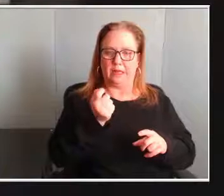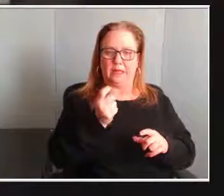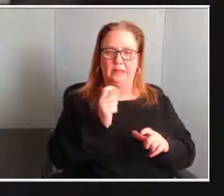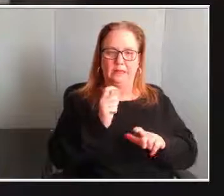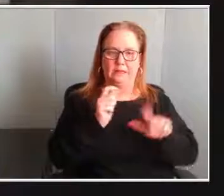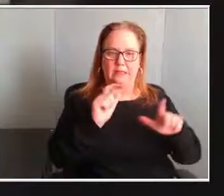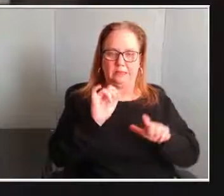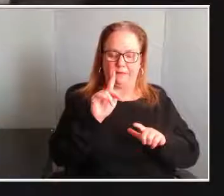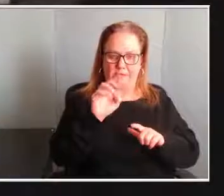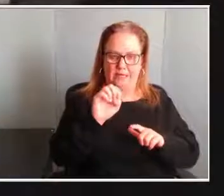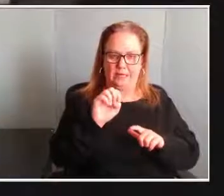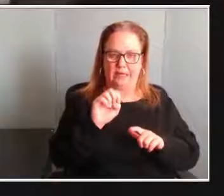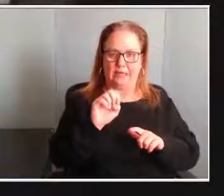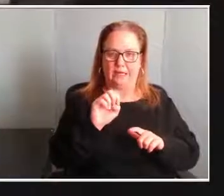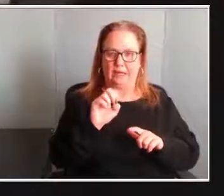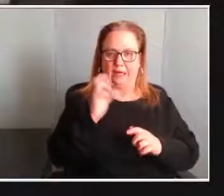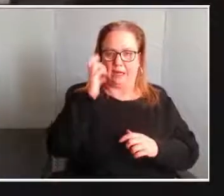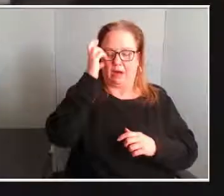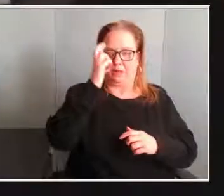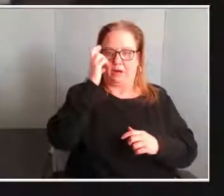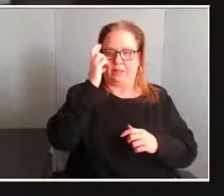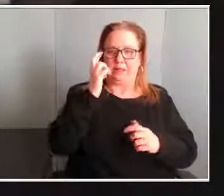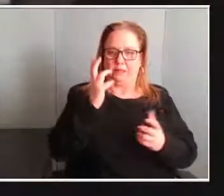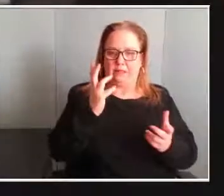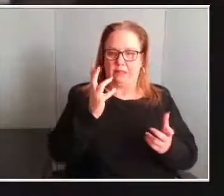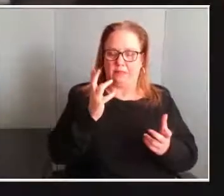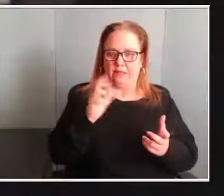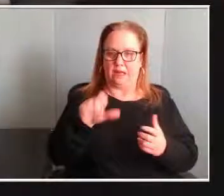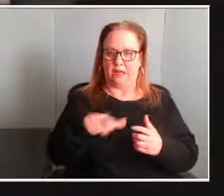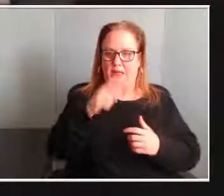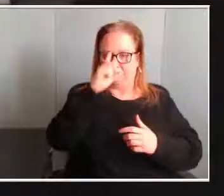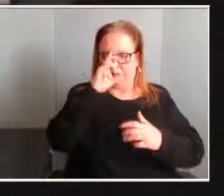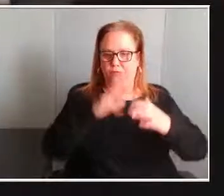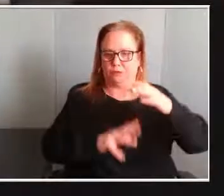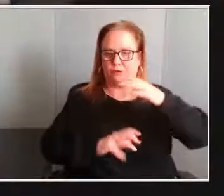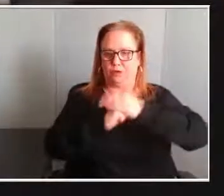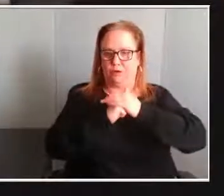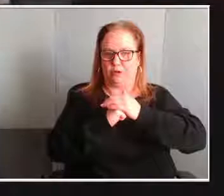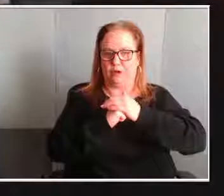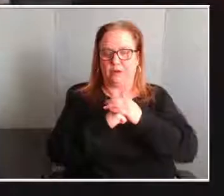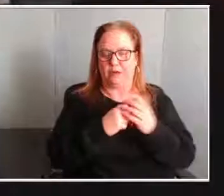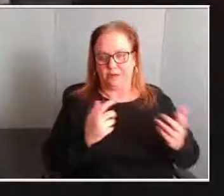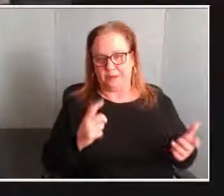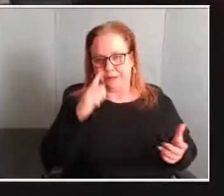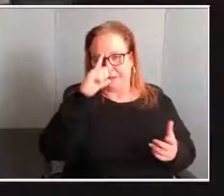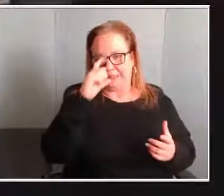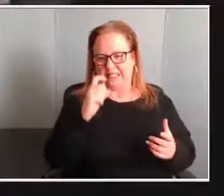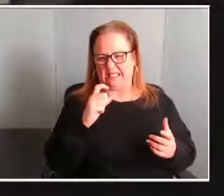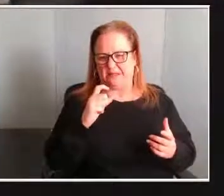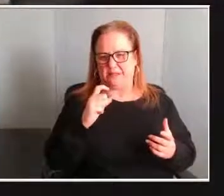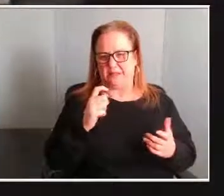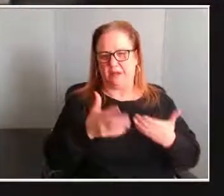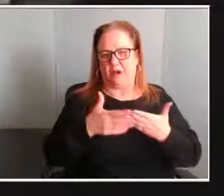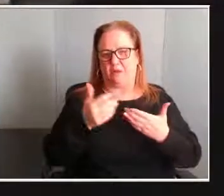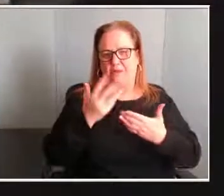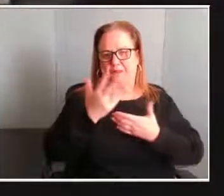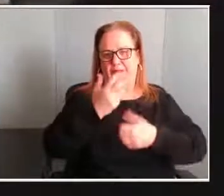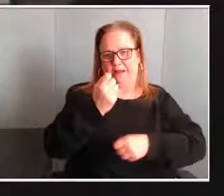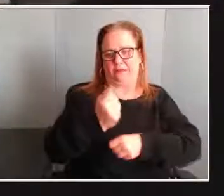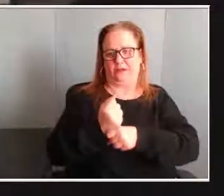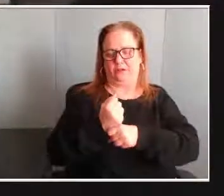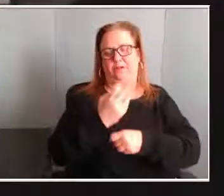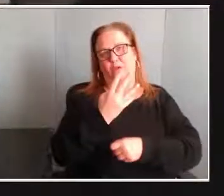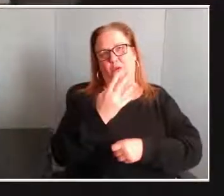side. And then I realized he was having another stroke. It had been almost 5 years,